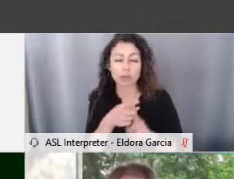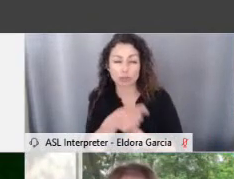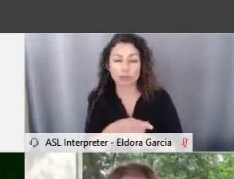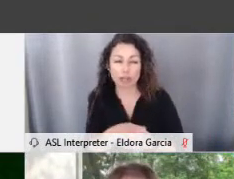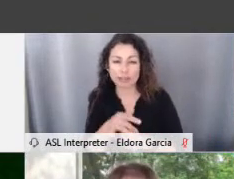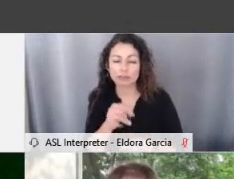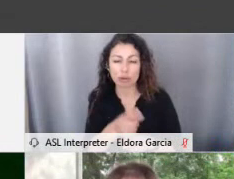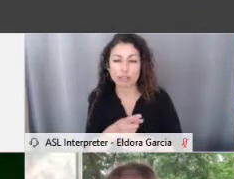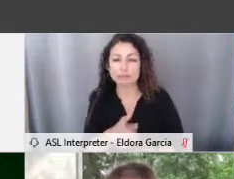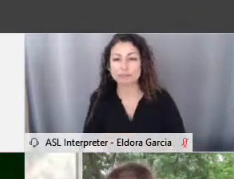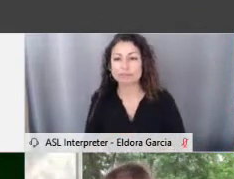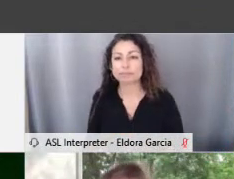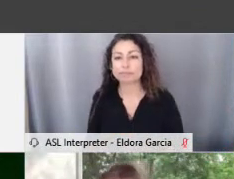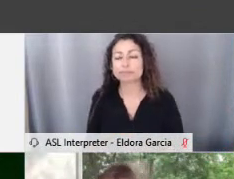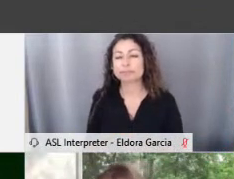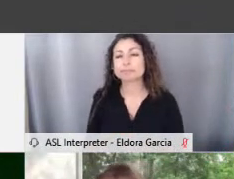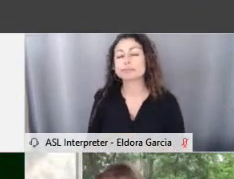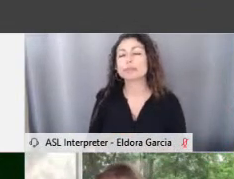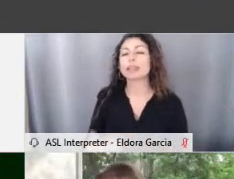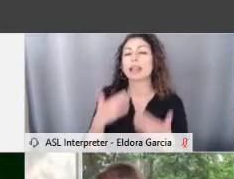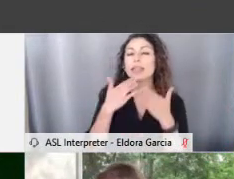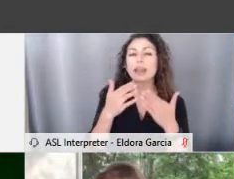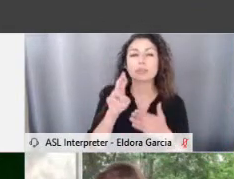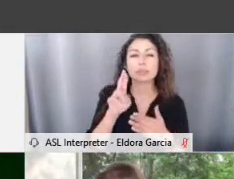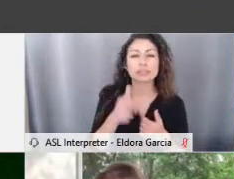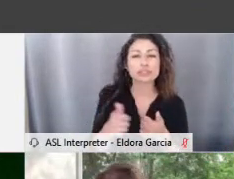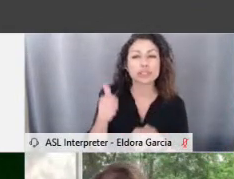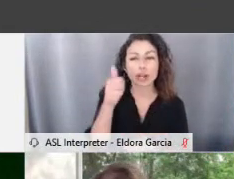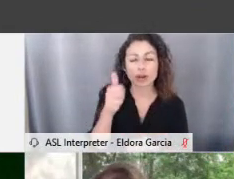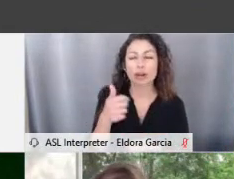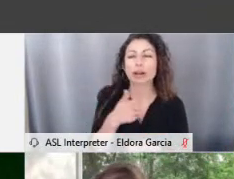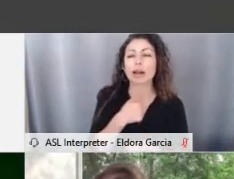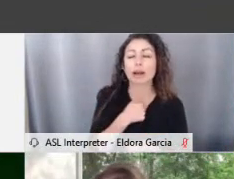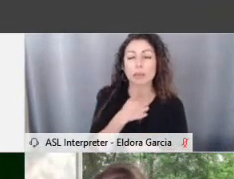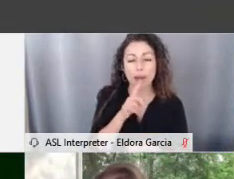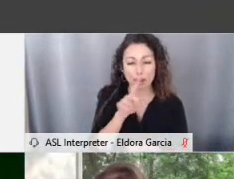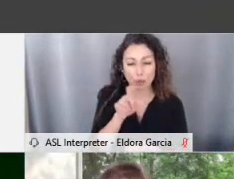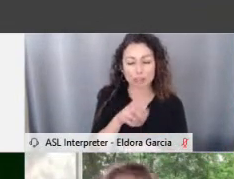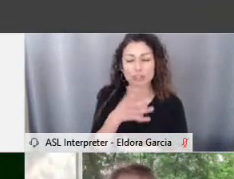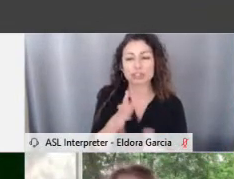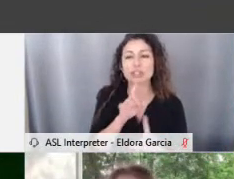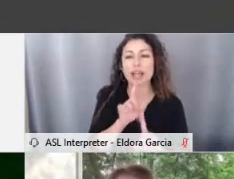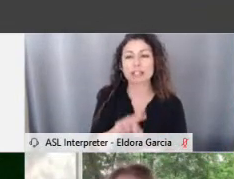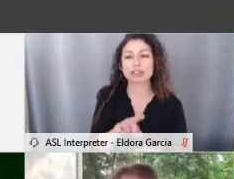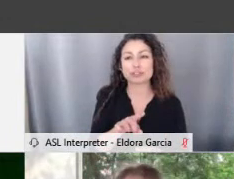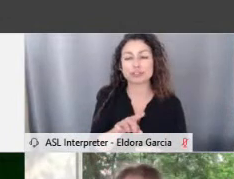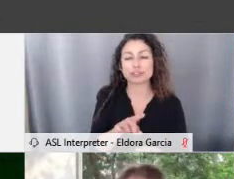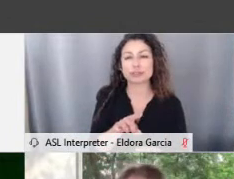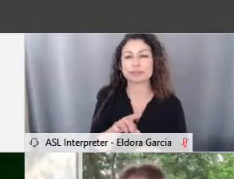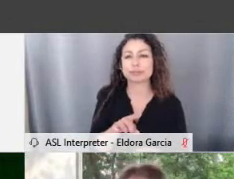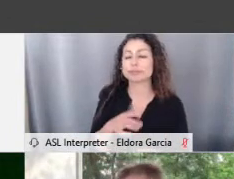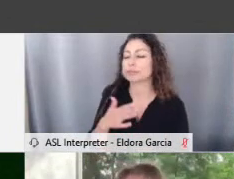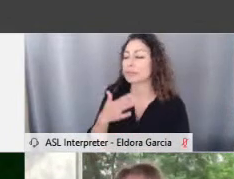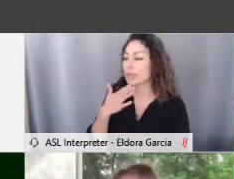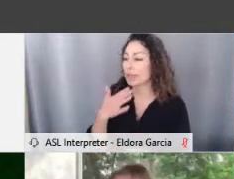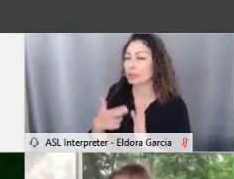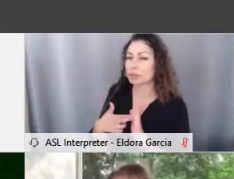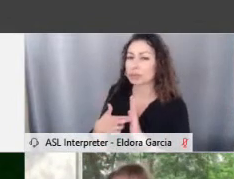you. Thank you, Mr. Chairman. I've got my question answered. Great. Thank you,